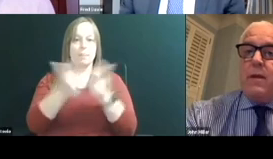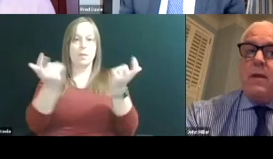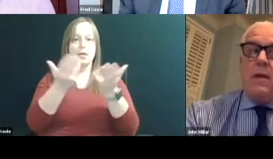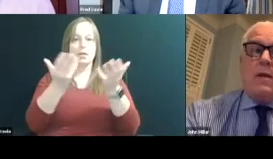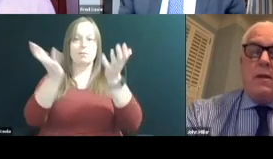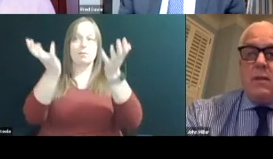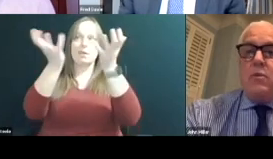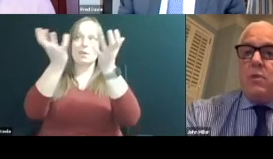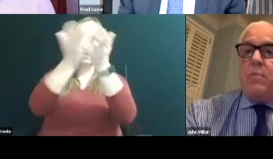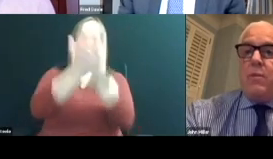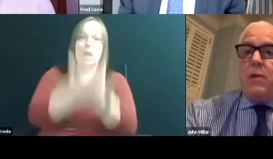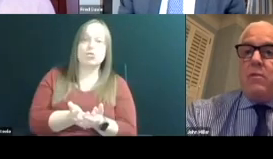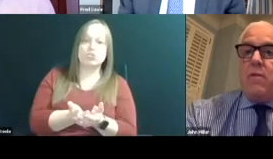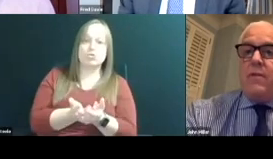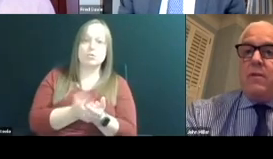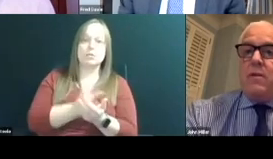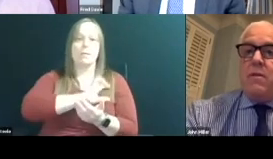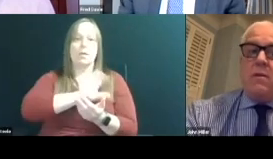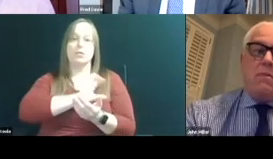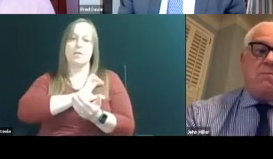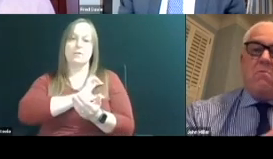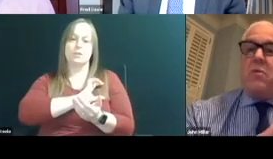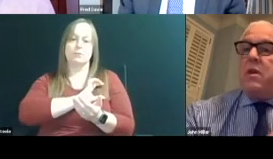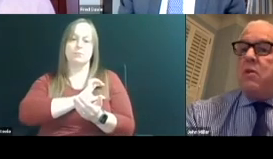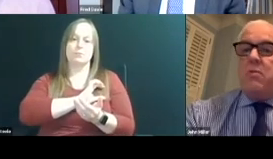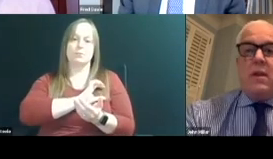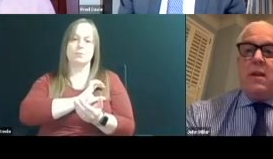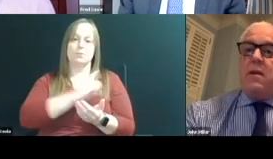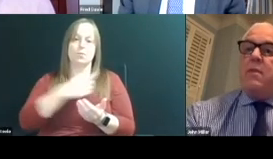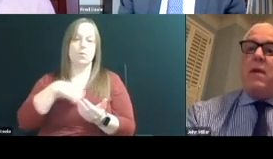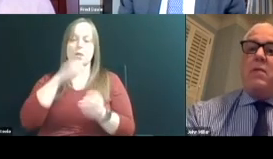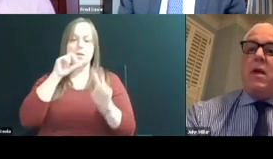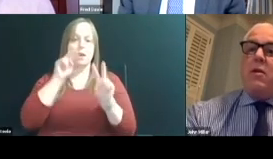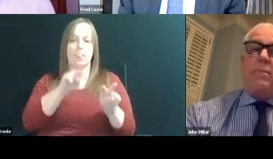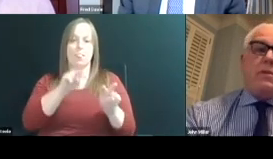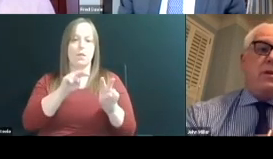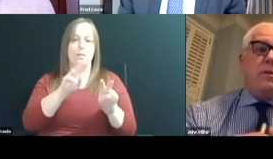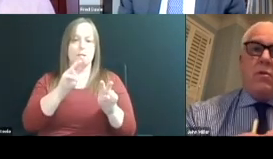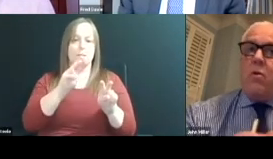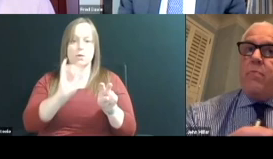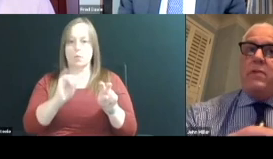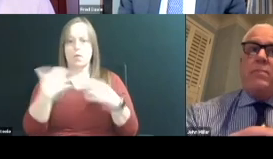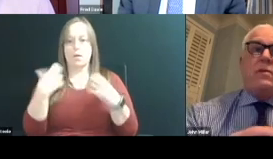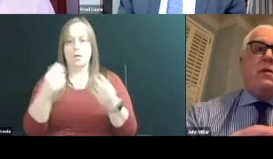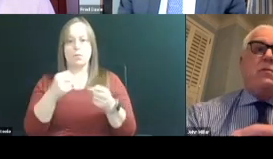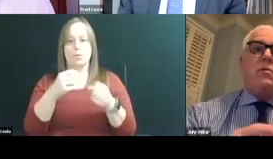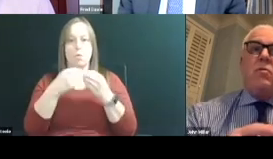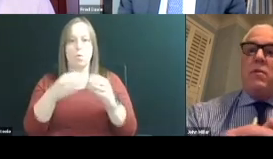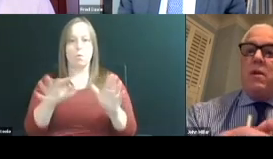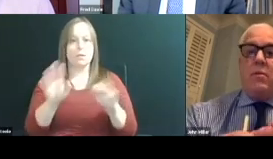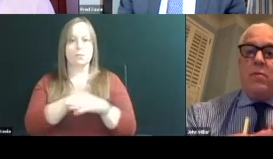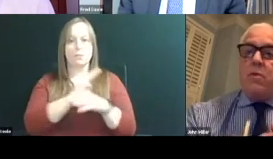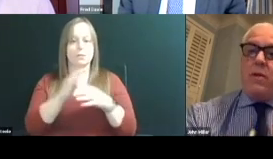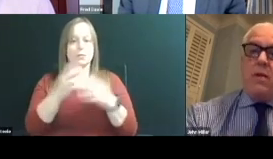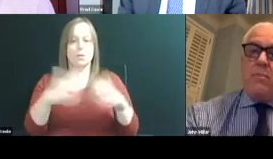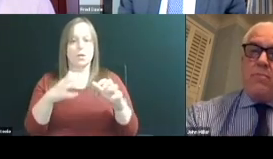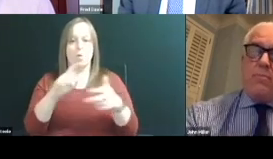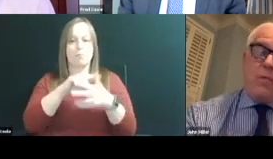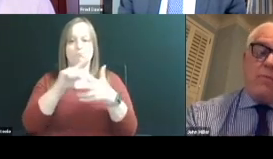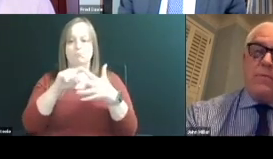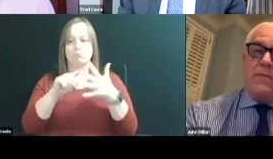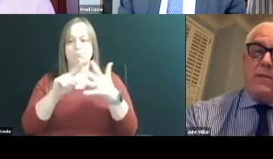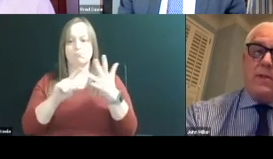catcher's mitt is usually a police officer. We didn't look to get into the mental health business or the homeless business or dealing with all the